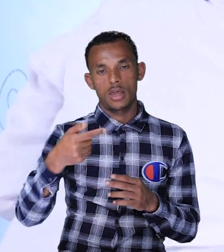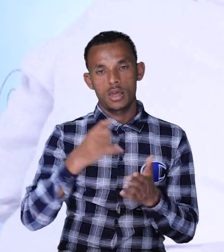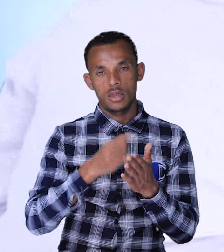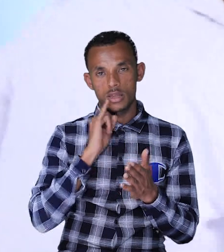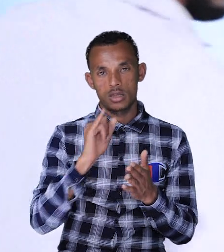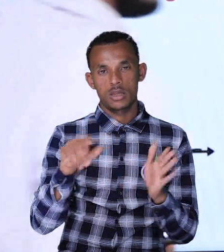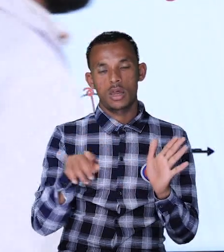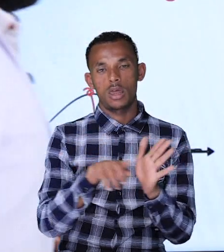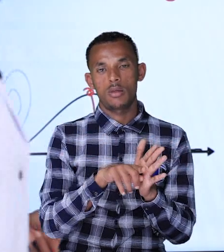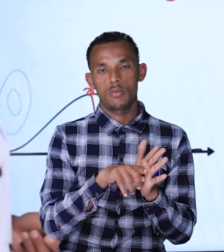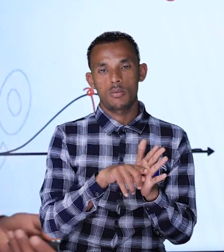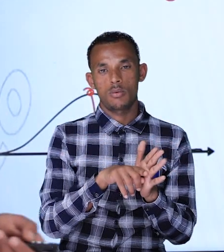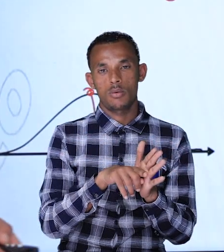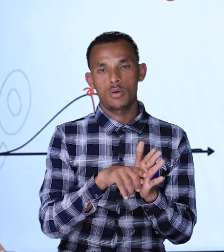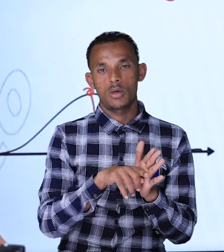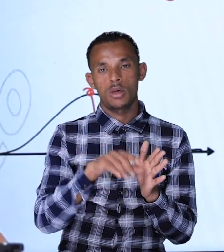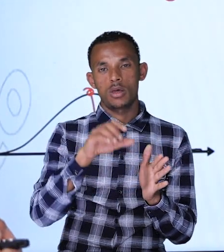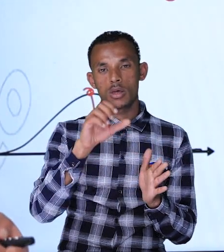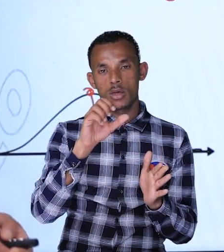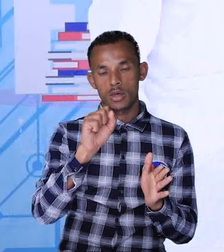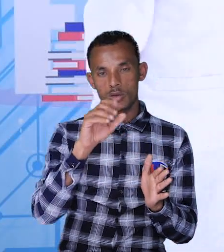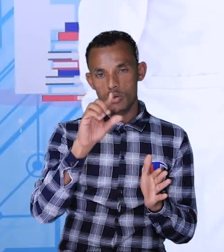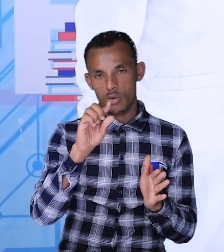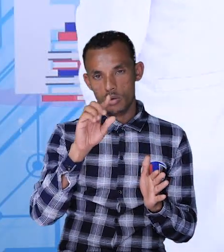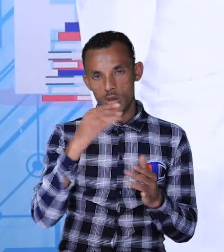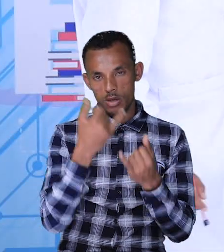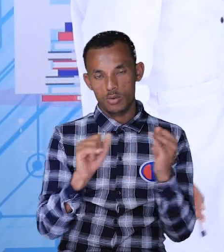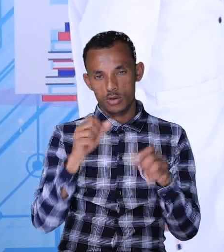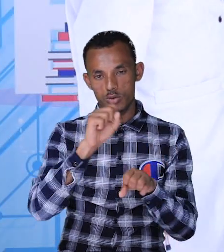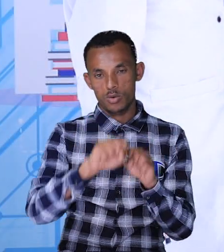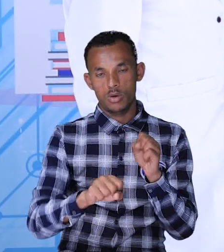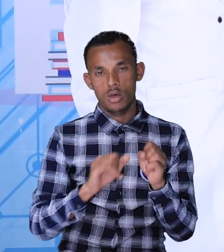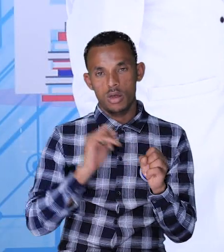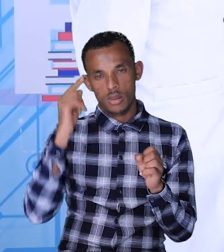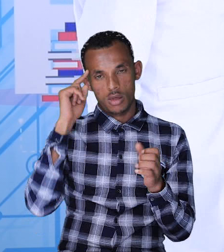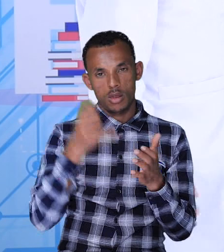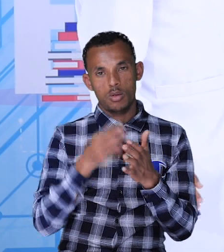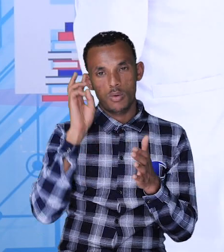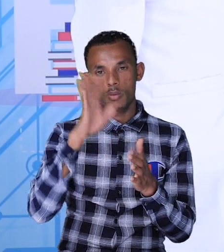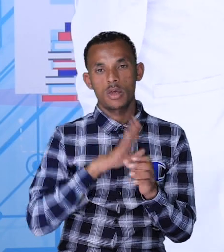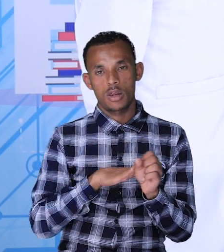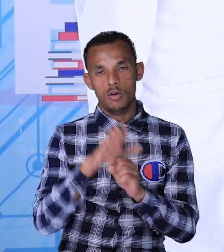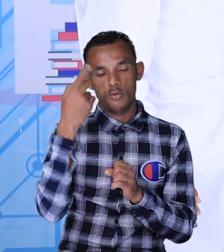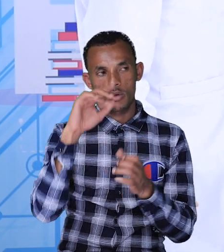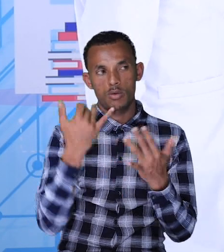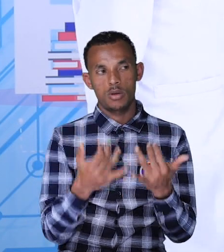has negatively skewed distribution. So I think it will be enough for